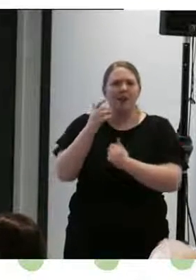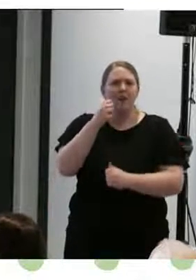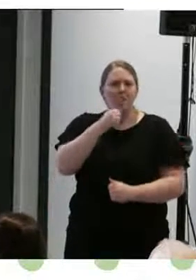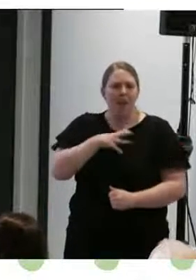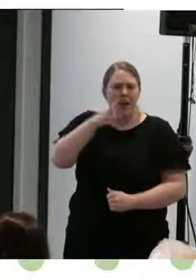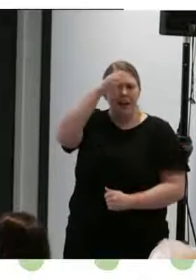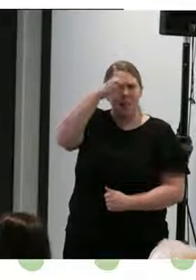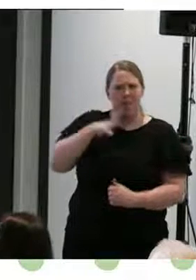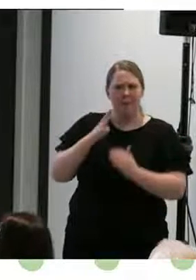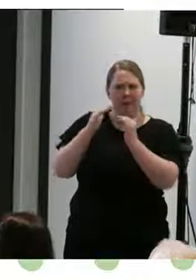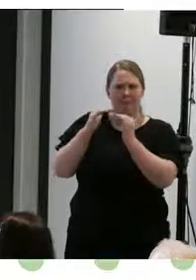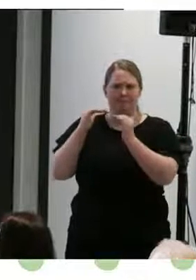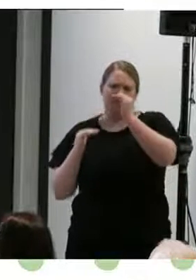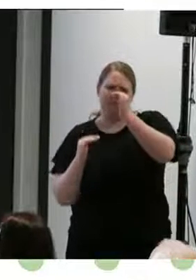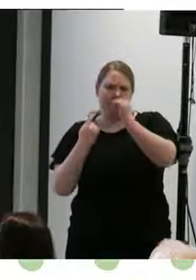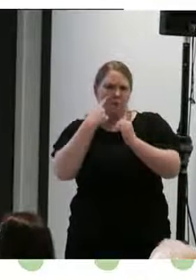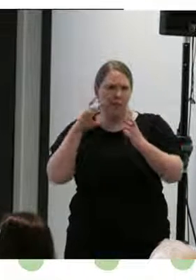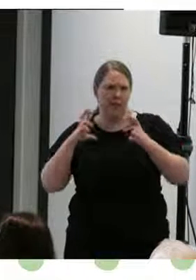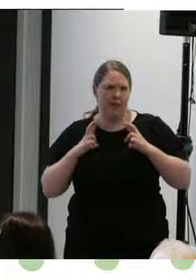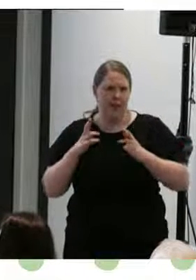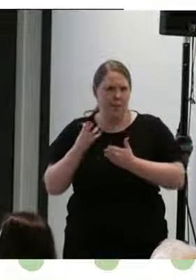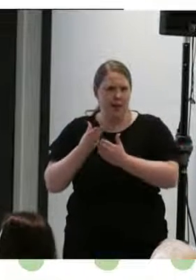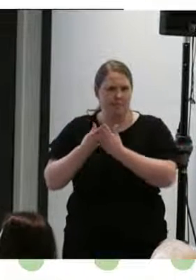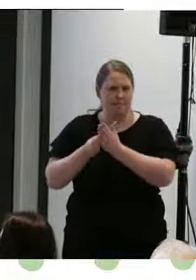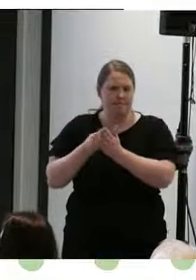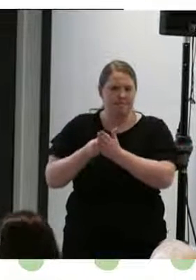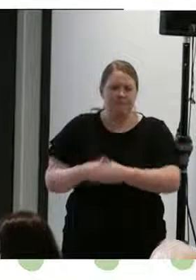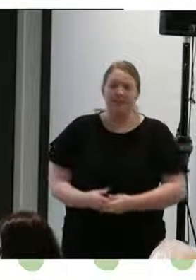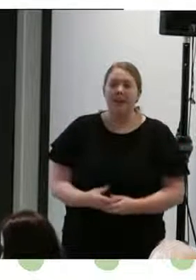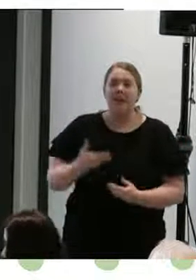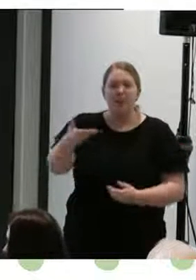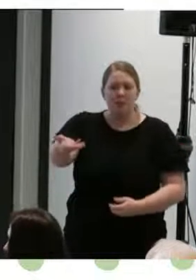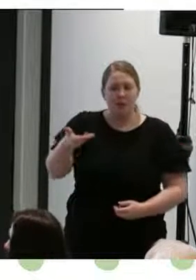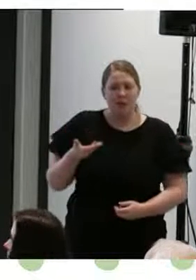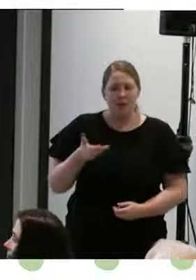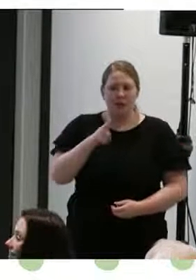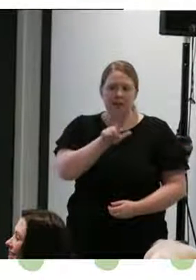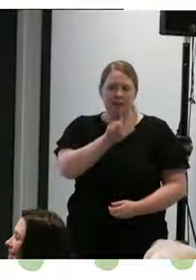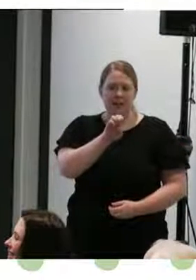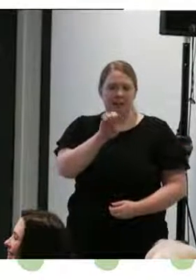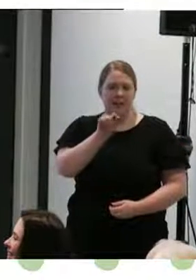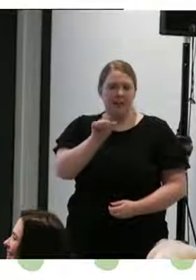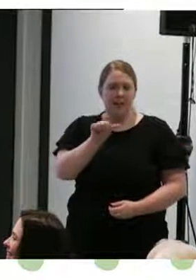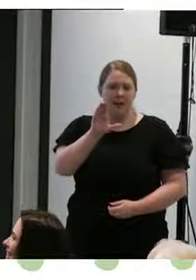happy to have her as part of our team. To introduce our speaker, please welcome Lital Cohn.